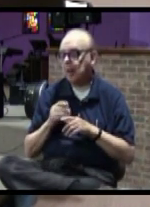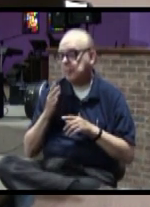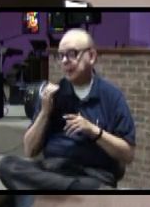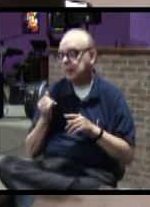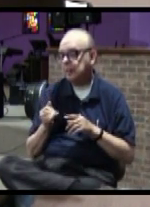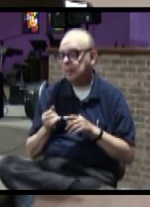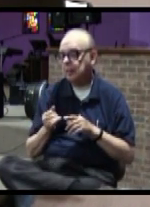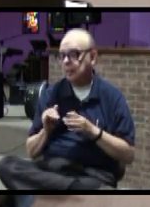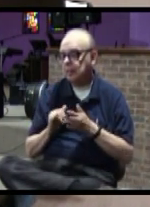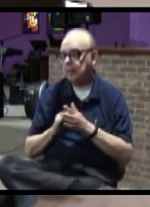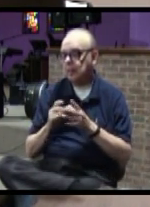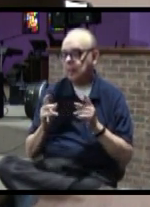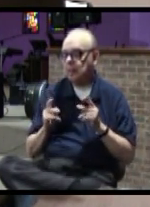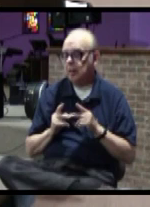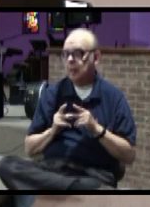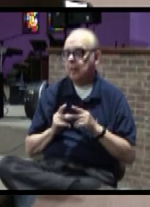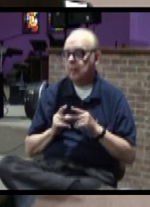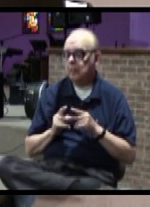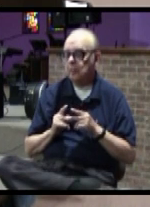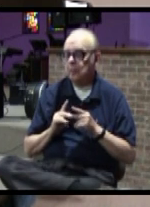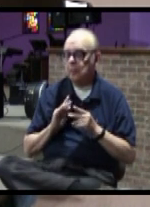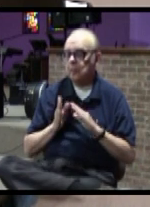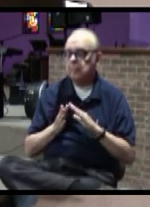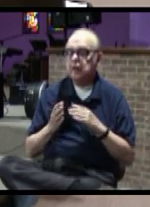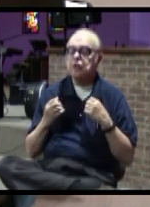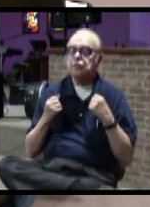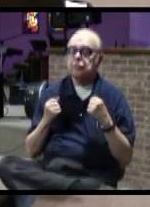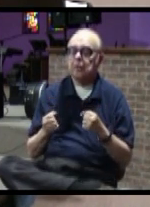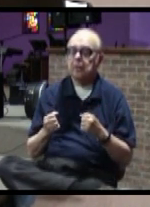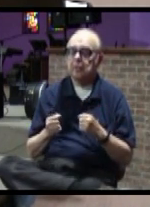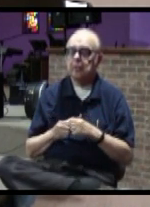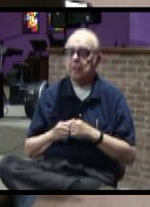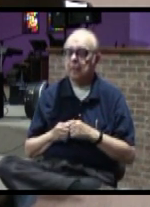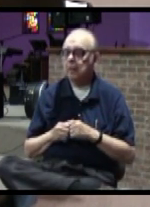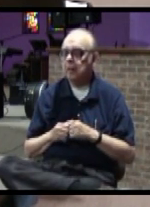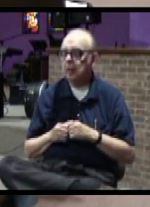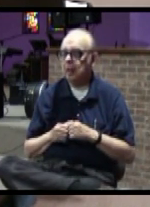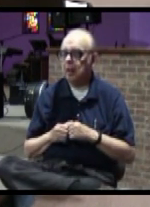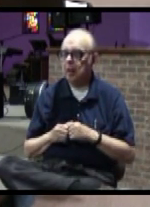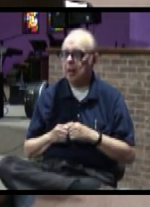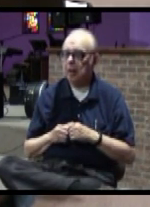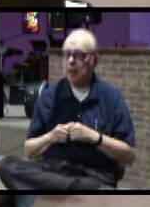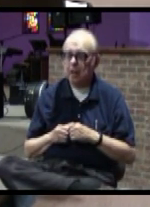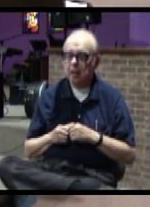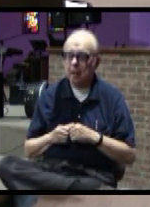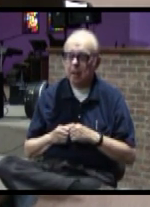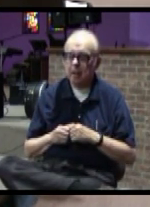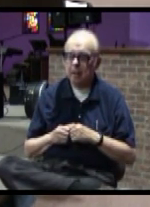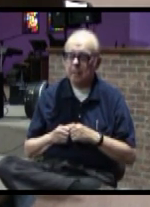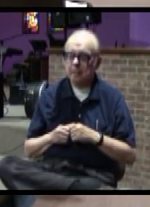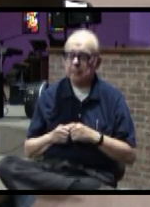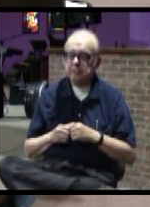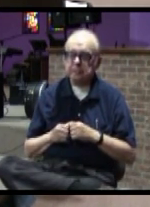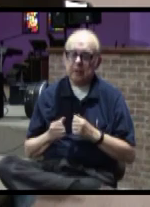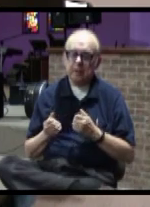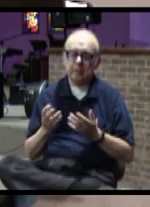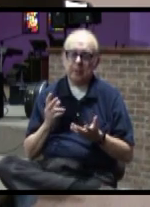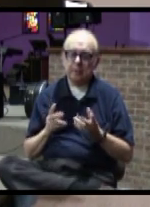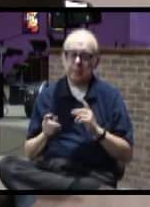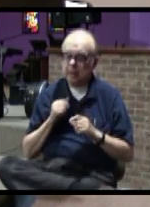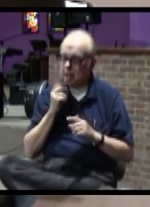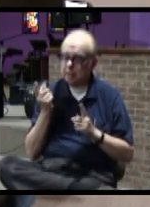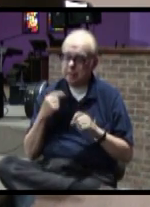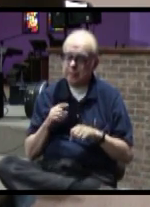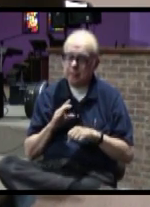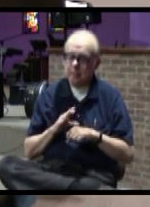Watch out. Because this place will explode. And I'm not talking about in numbers. They may